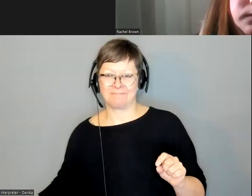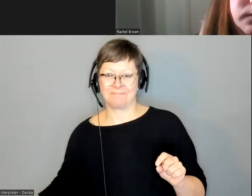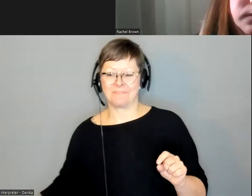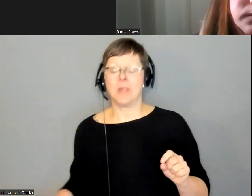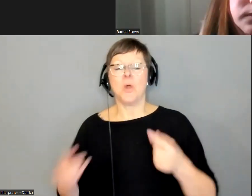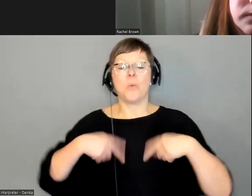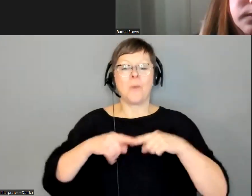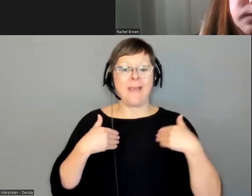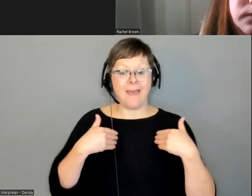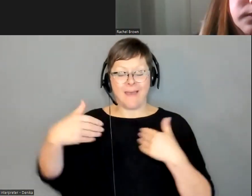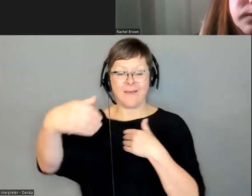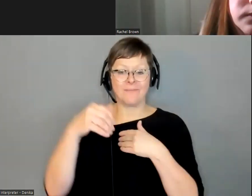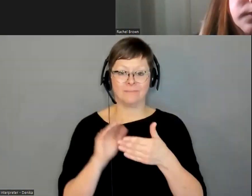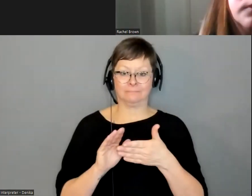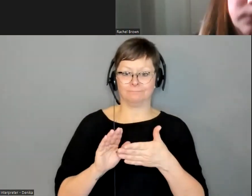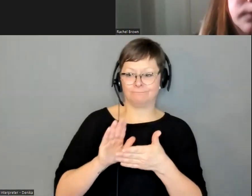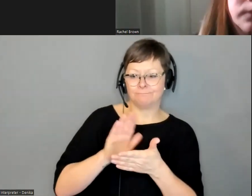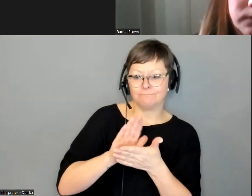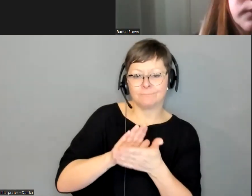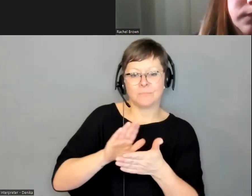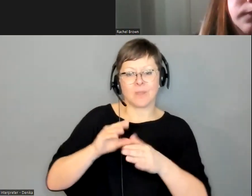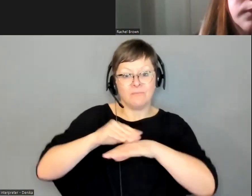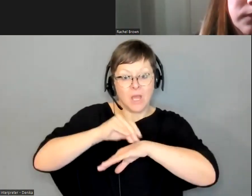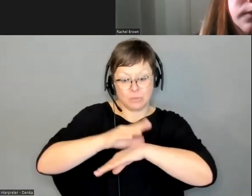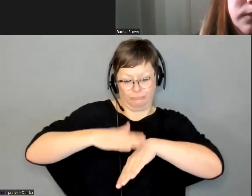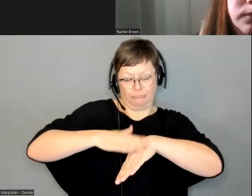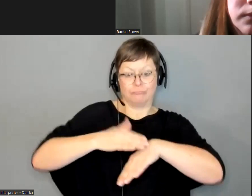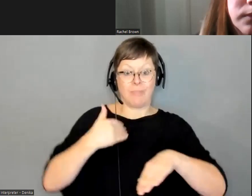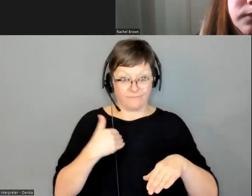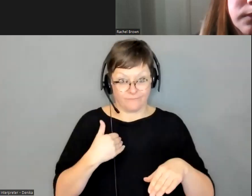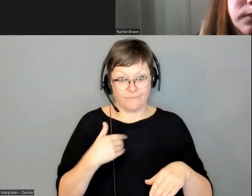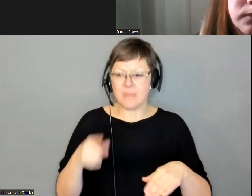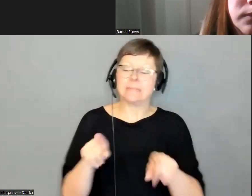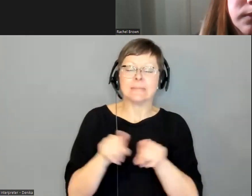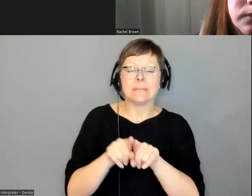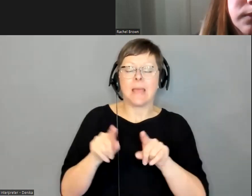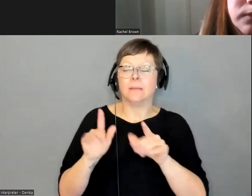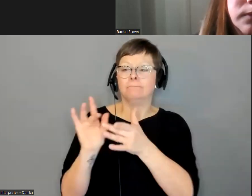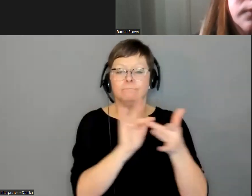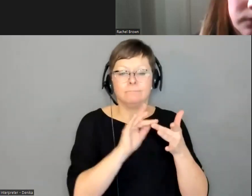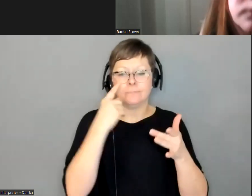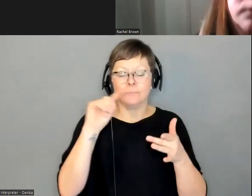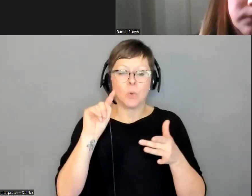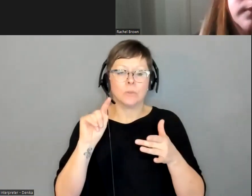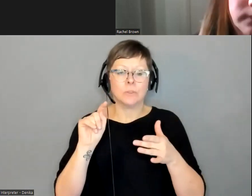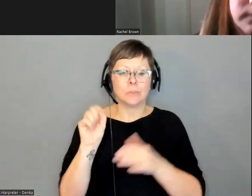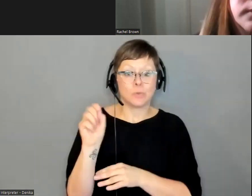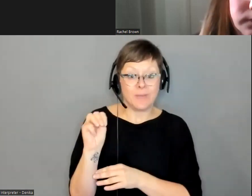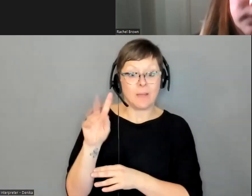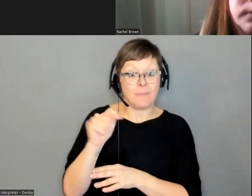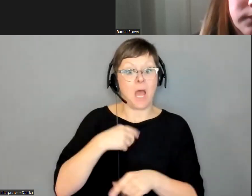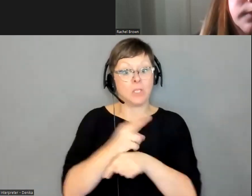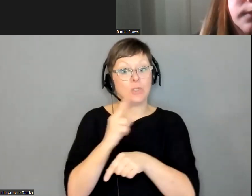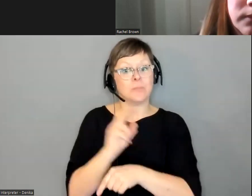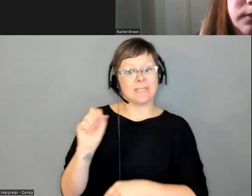that for my posts that I send to my students, which is similar to reaching out in social media, but I also use Unsplash quite a bit for just those background